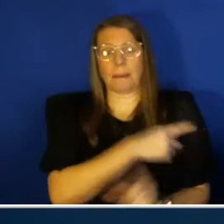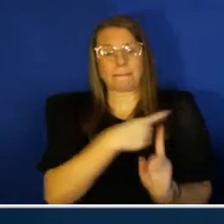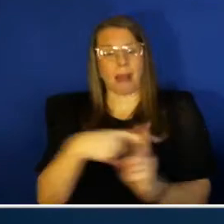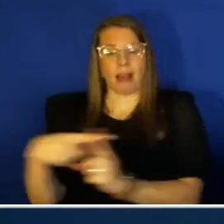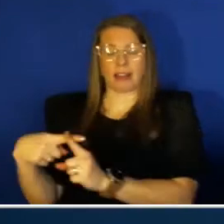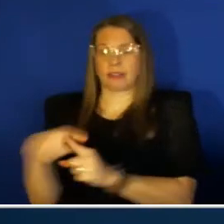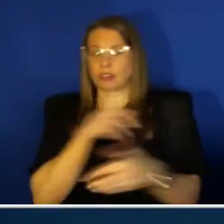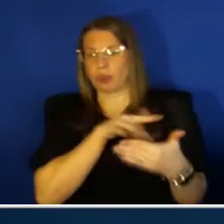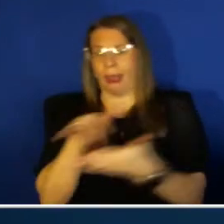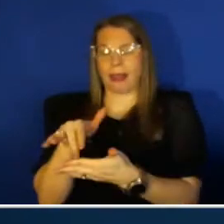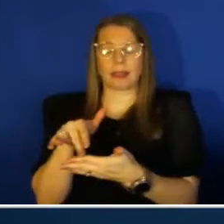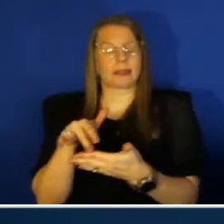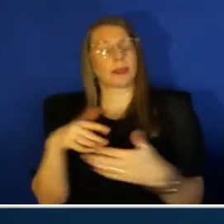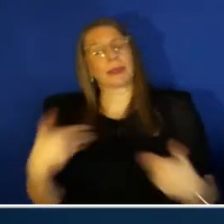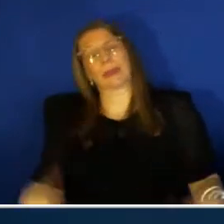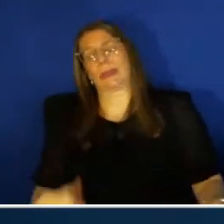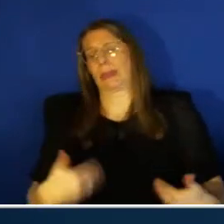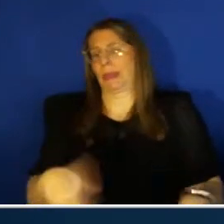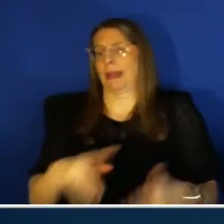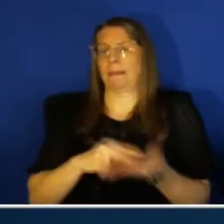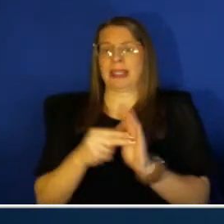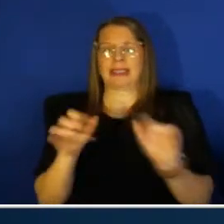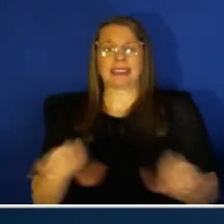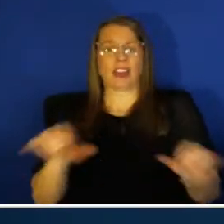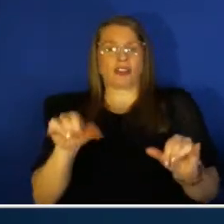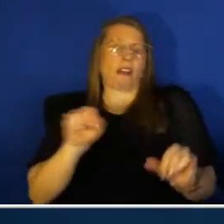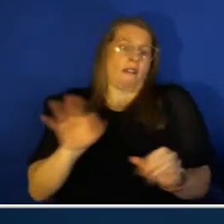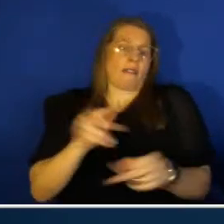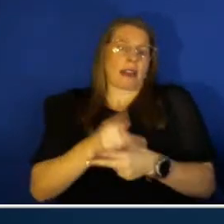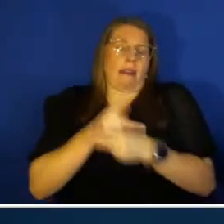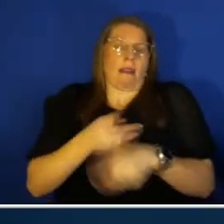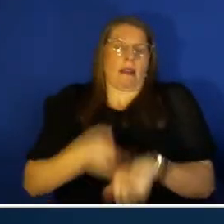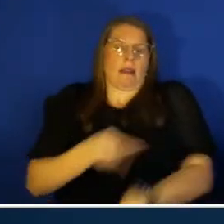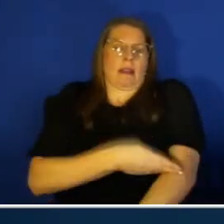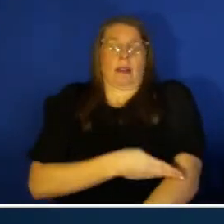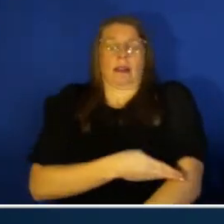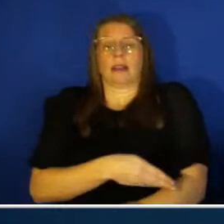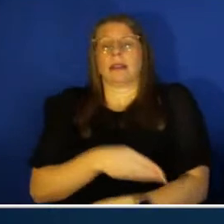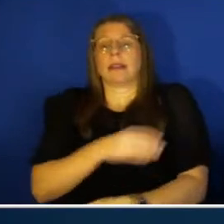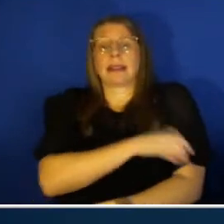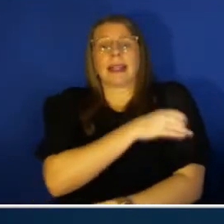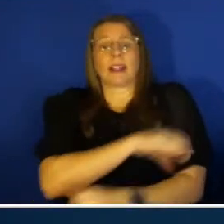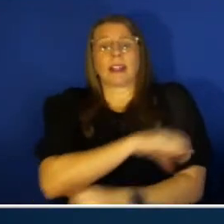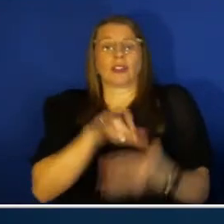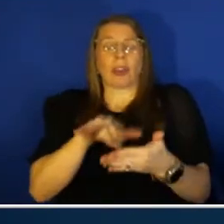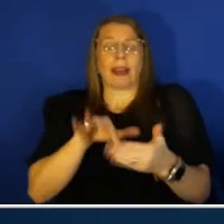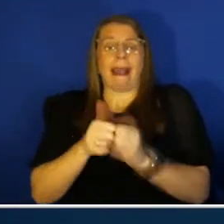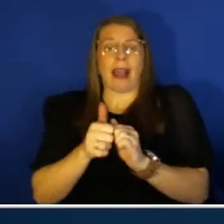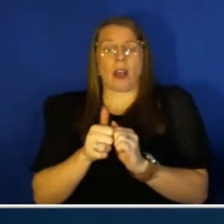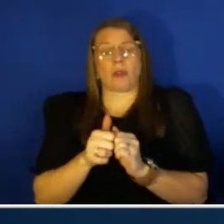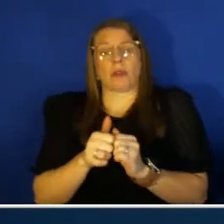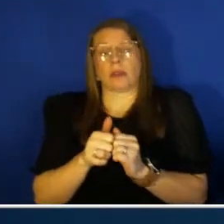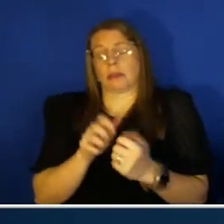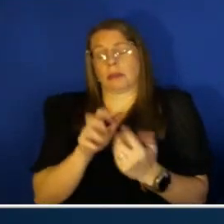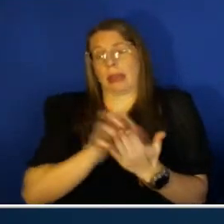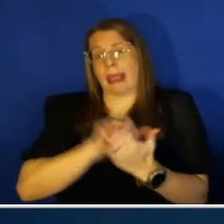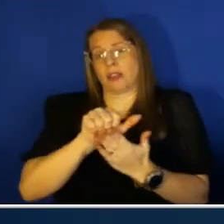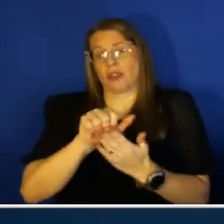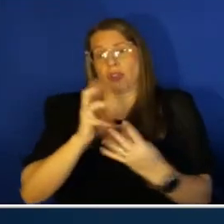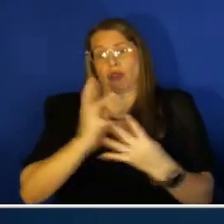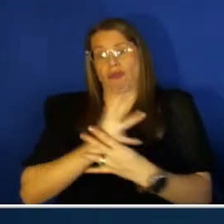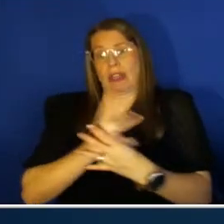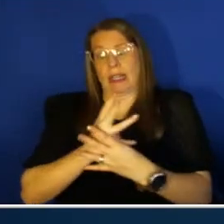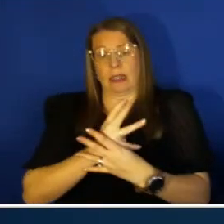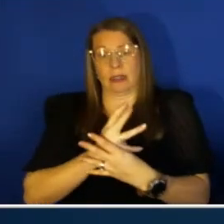going to make the standard of care even better. It's very, very exciting. You know, clinical trials is how cancer screening was proven to